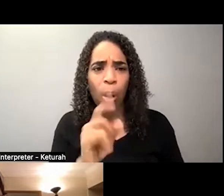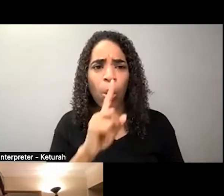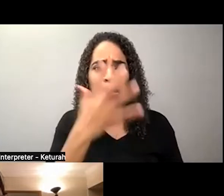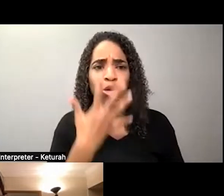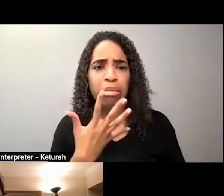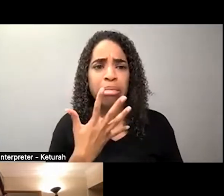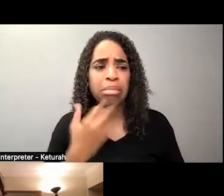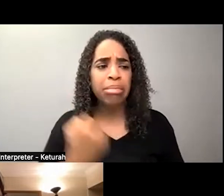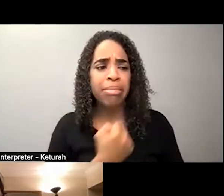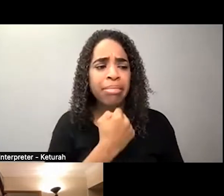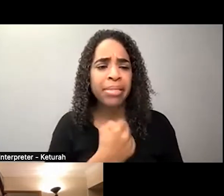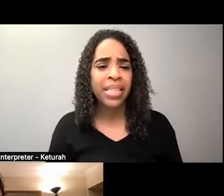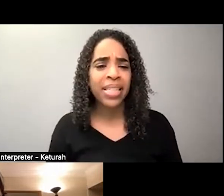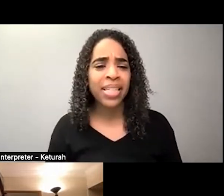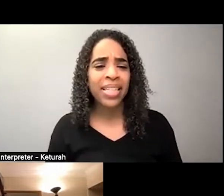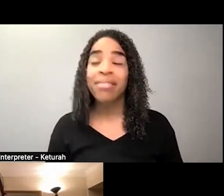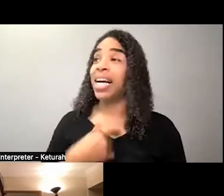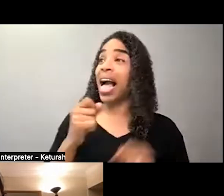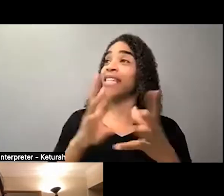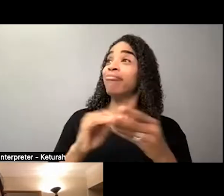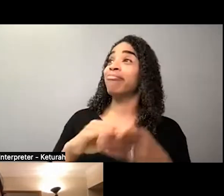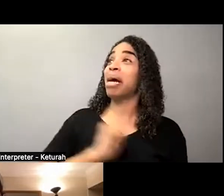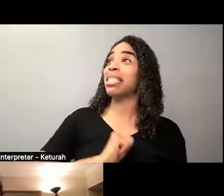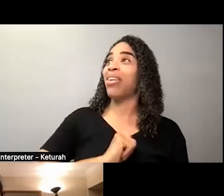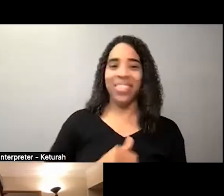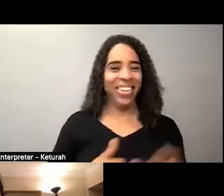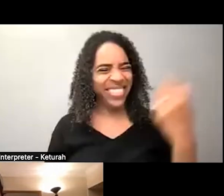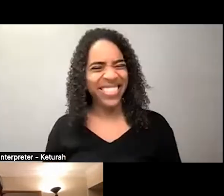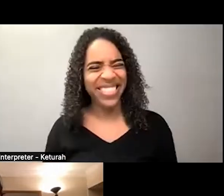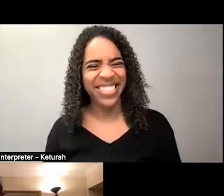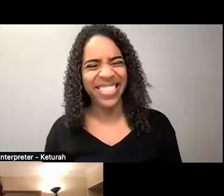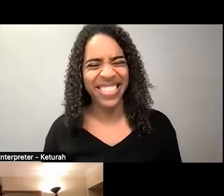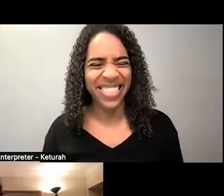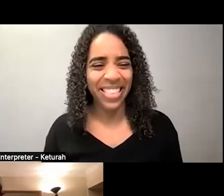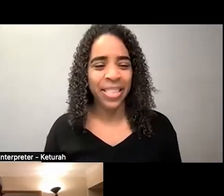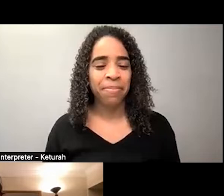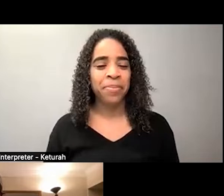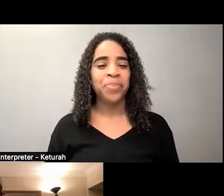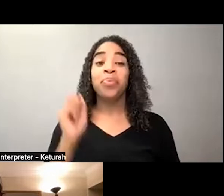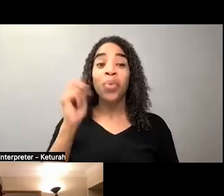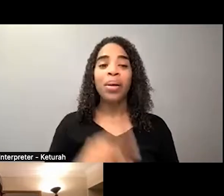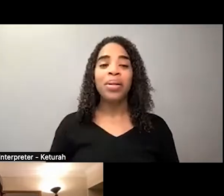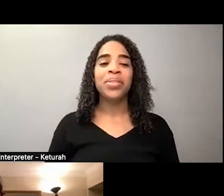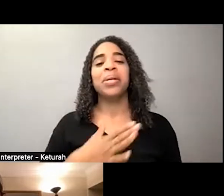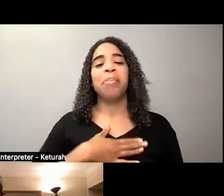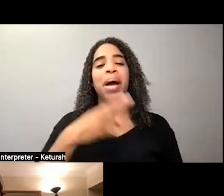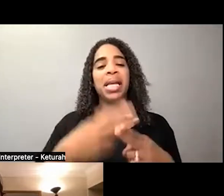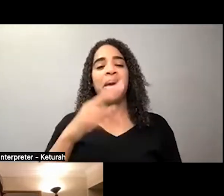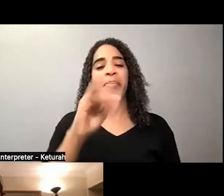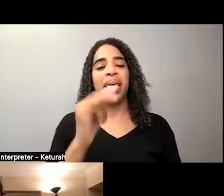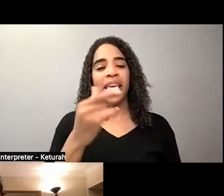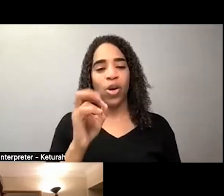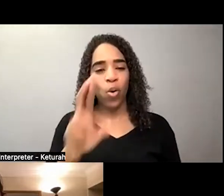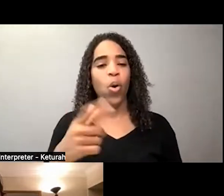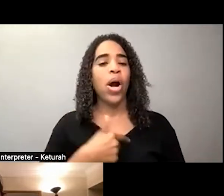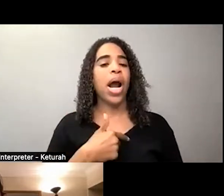but I can introduce myself. Yes, if you, thank you. Yeah, my name is Igor. I'm a